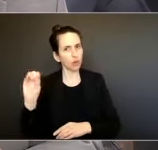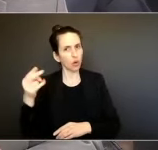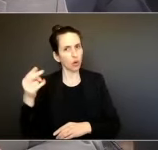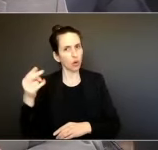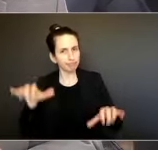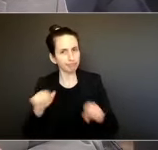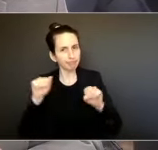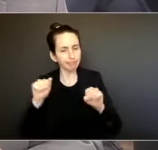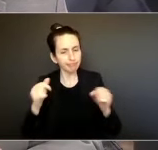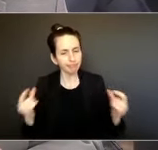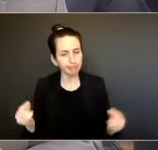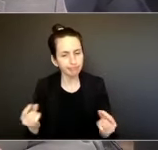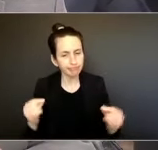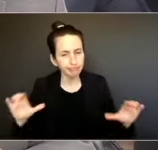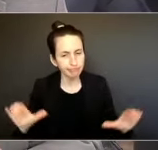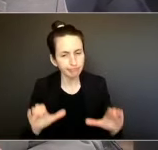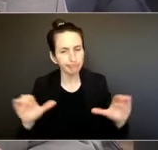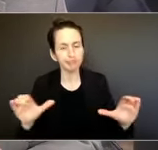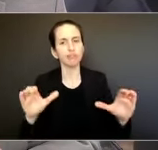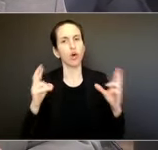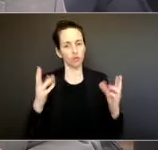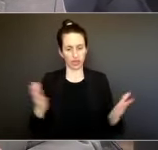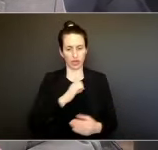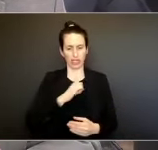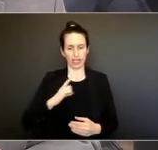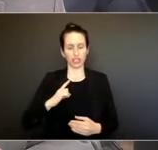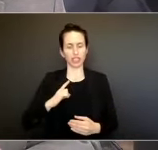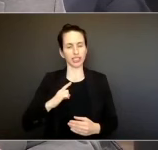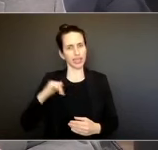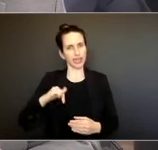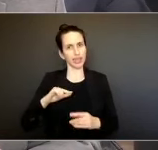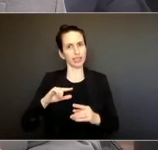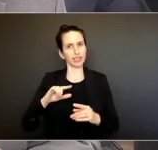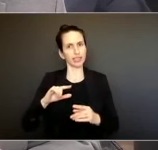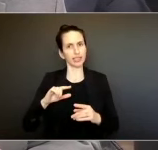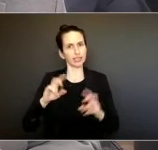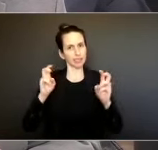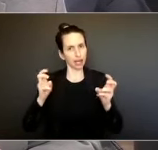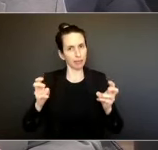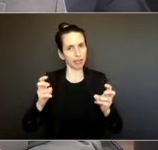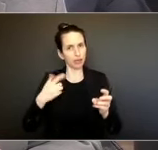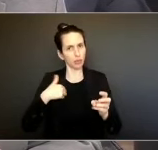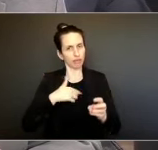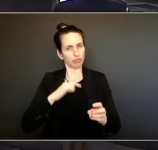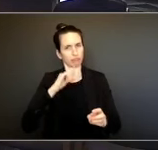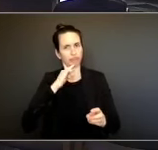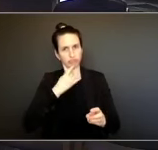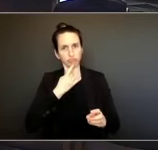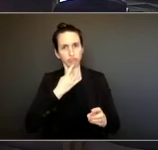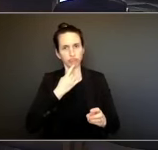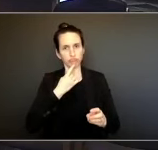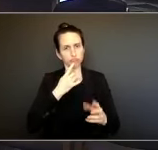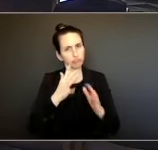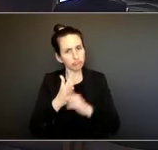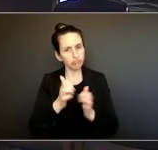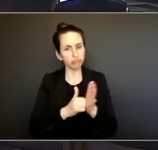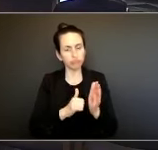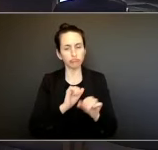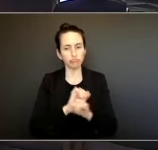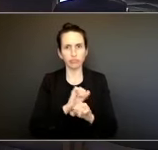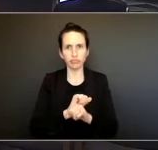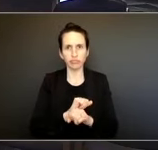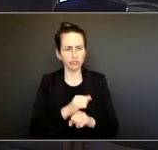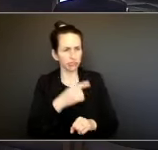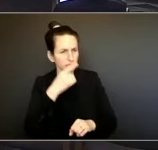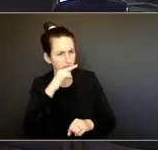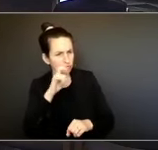issues seriously and keep the pressure on. Thank you, Madam Chair. Could I ask a question? It's my understanding that the funding that was